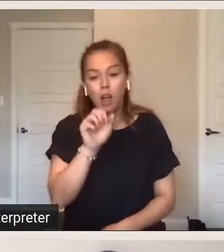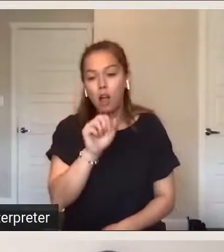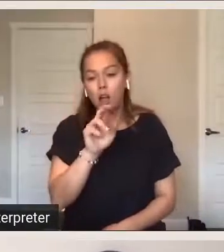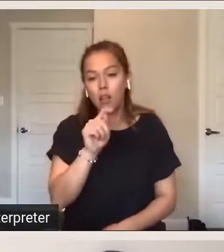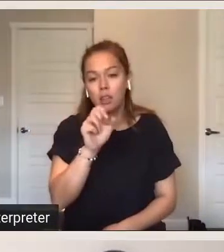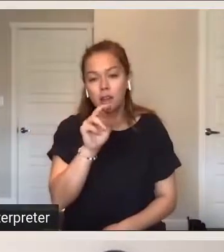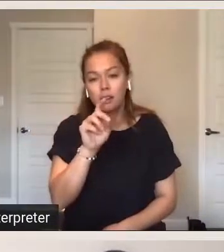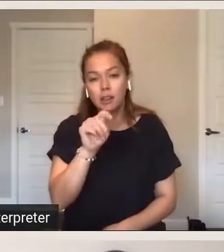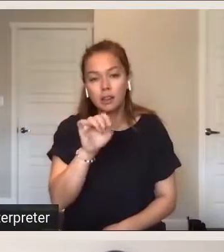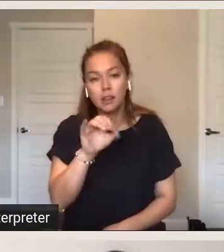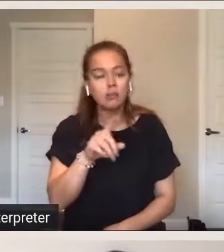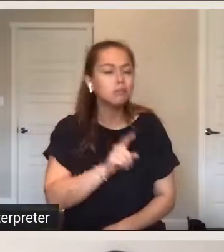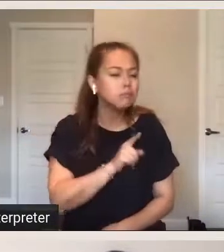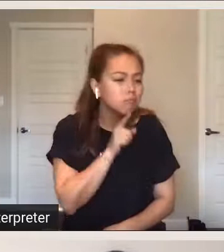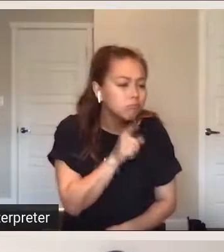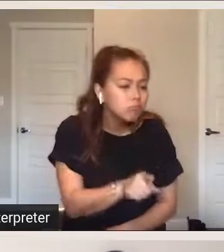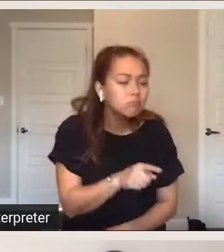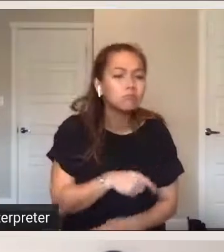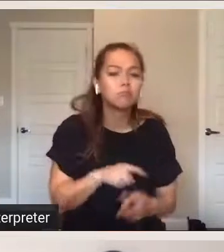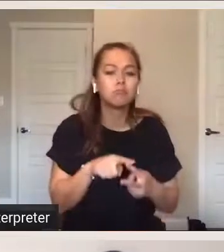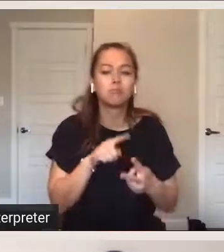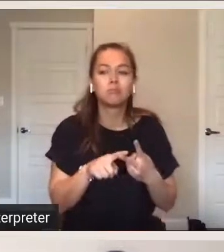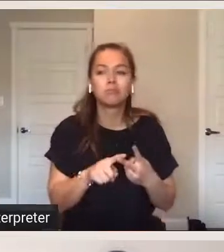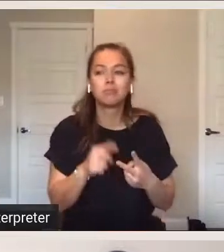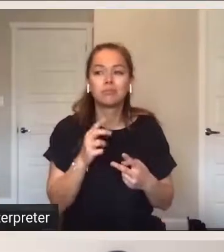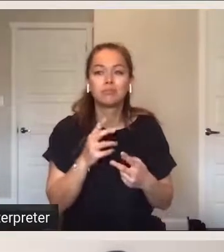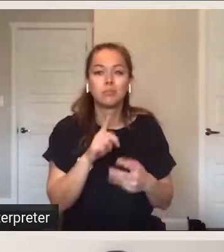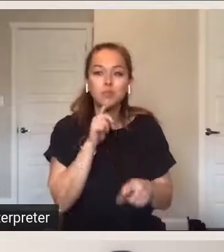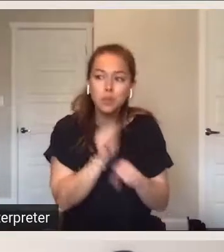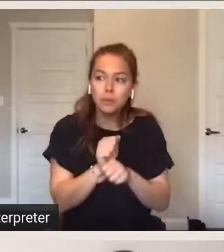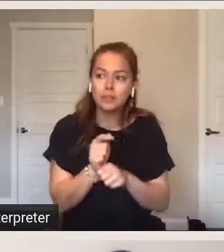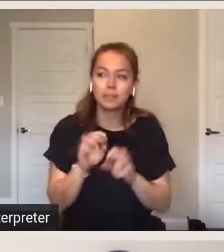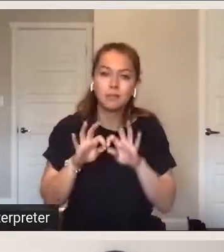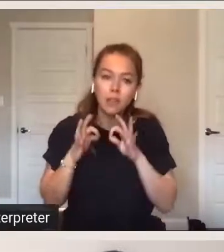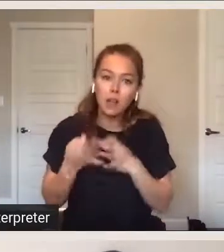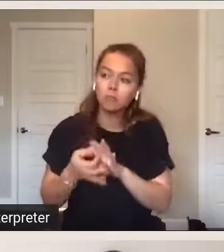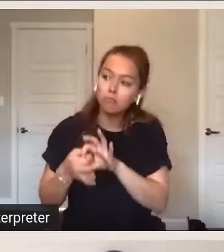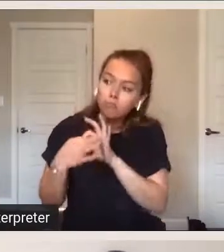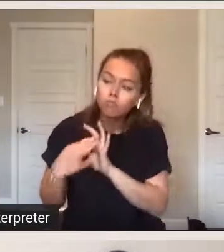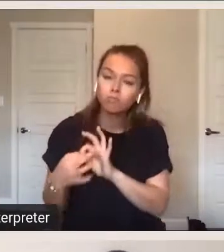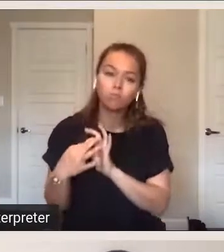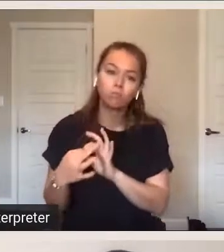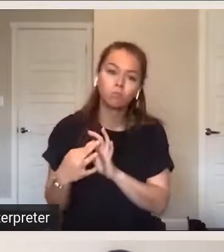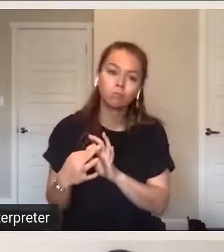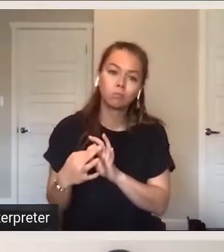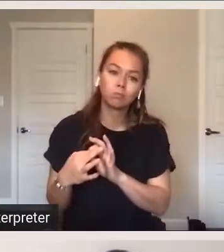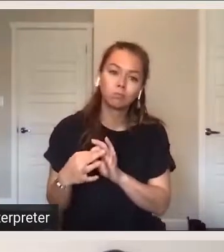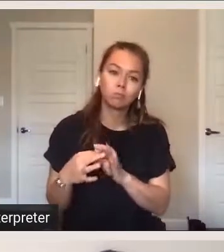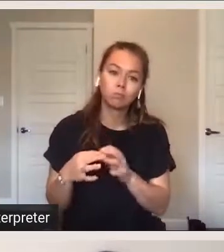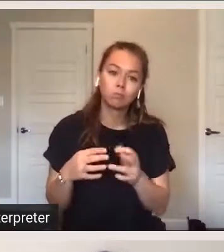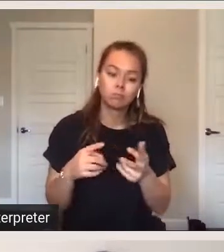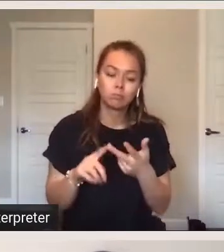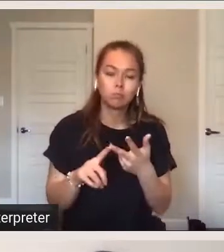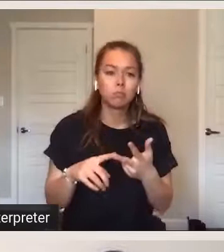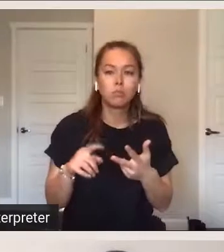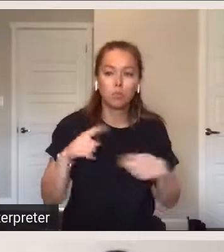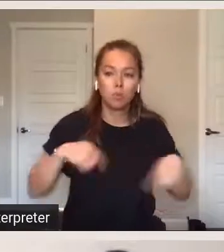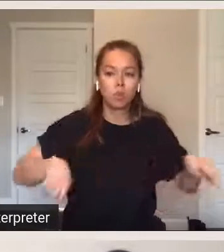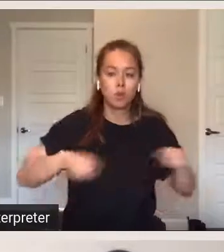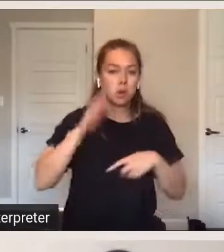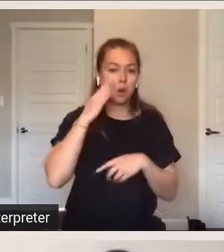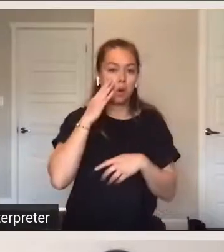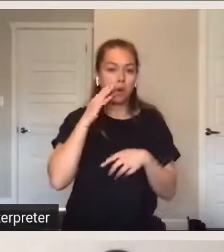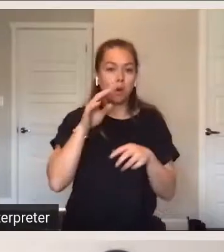real faces, you know, we know that we'd be able to work with them if